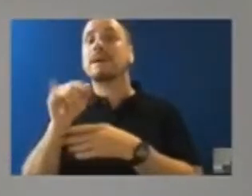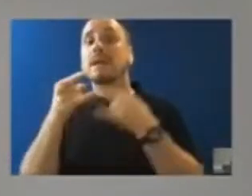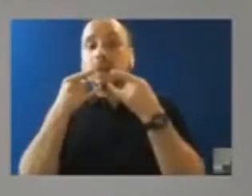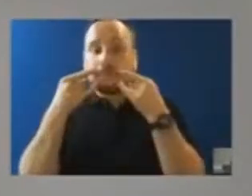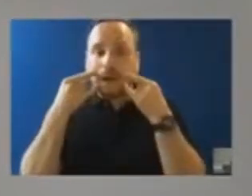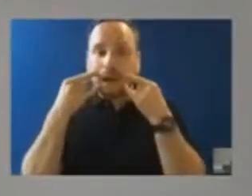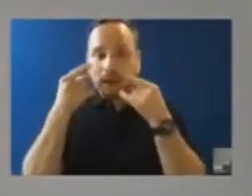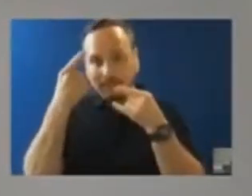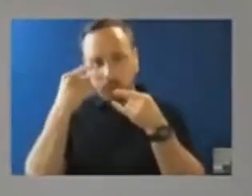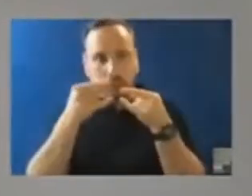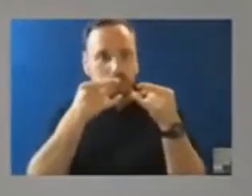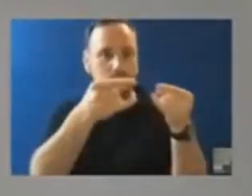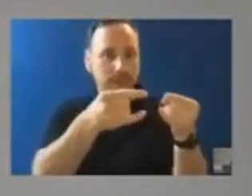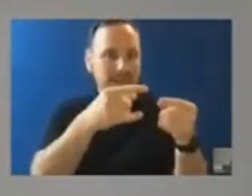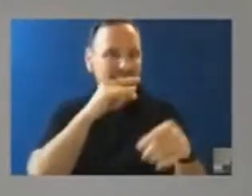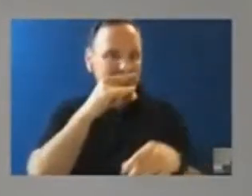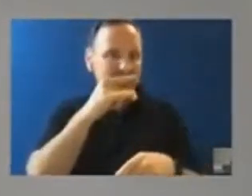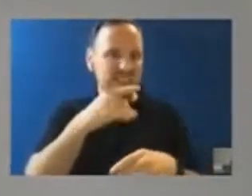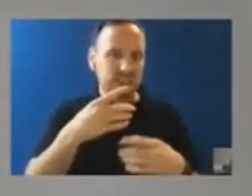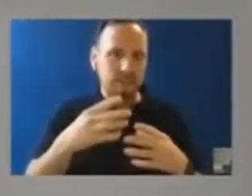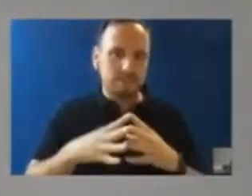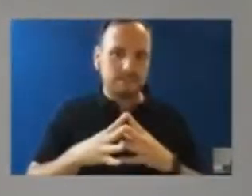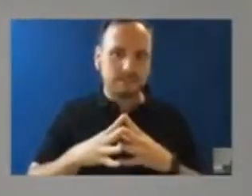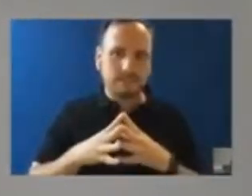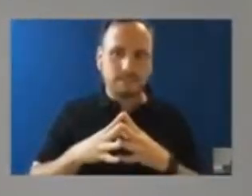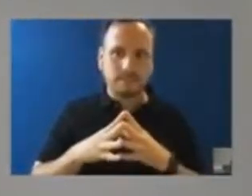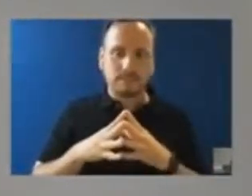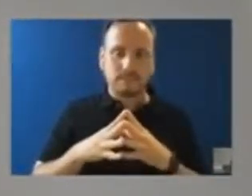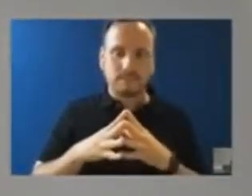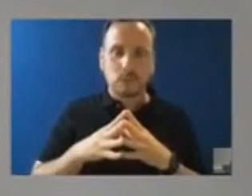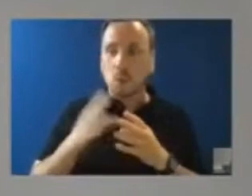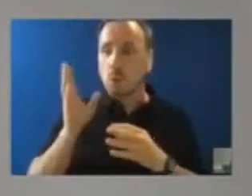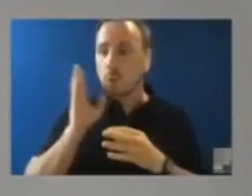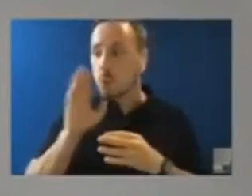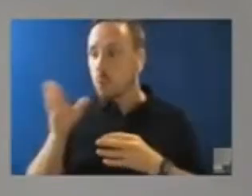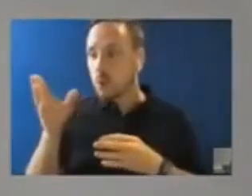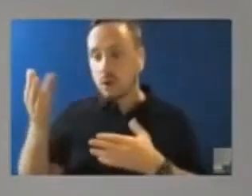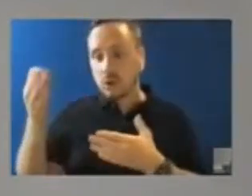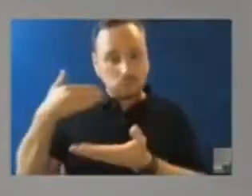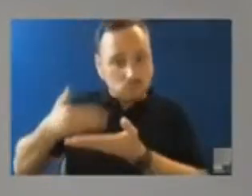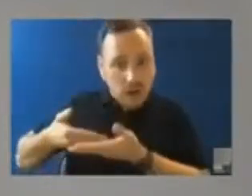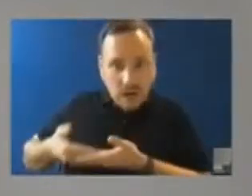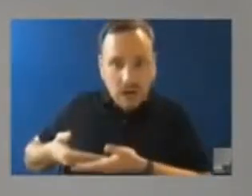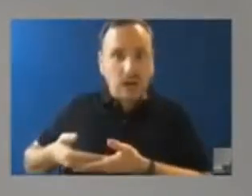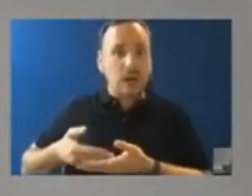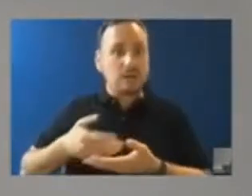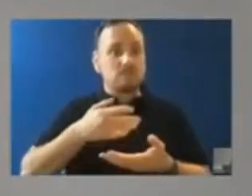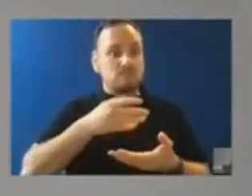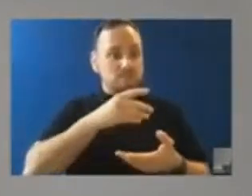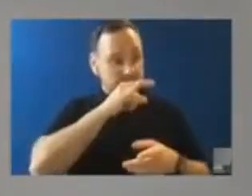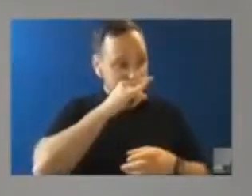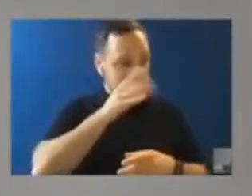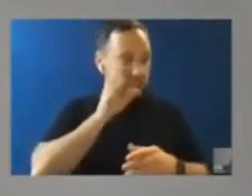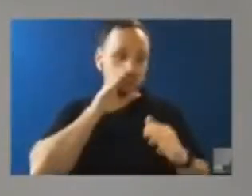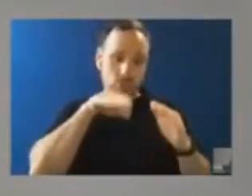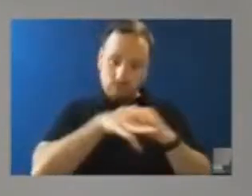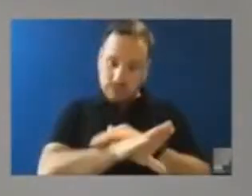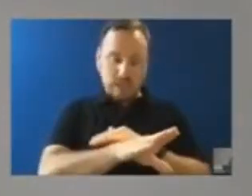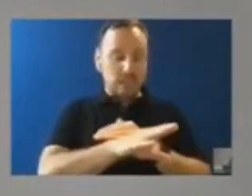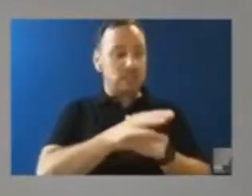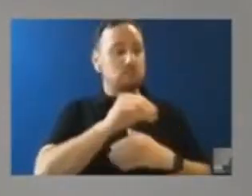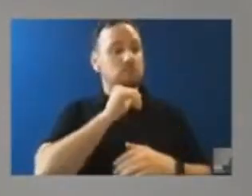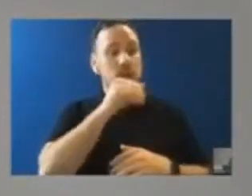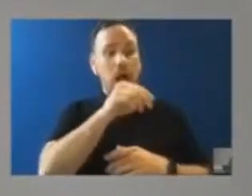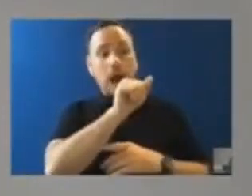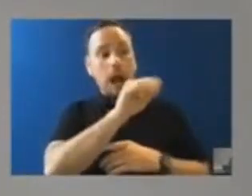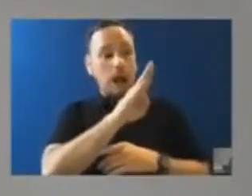in. So we have that for them. But no, they will all be in. They are not grouped in A, B, and C. They will show up every day. Okay, and And that it- is yes, per